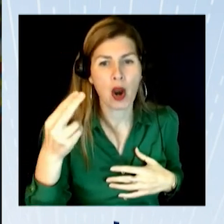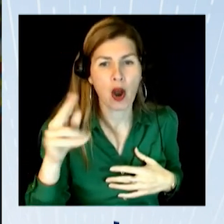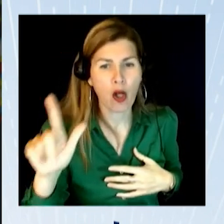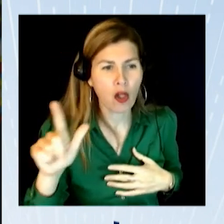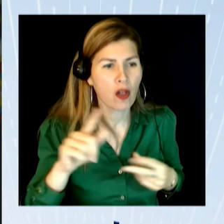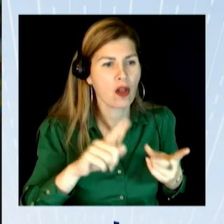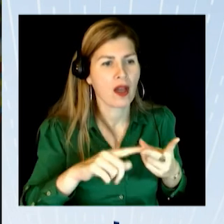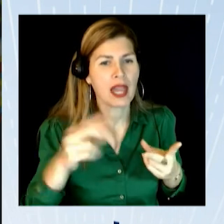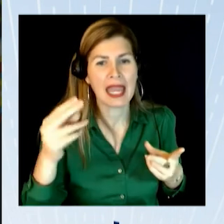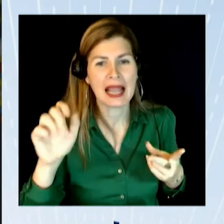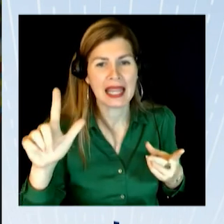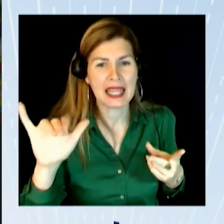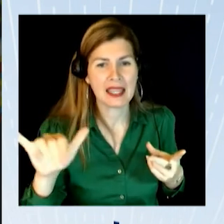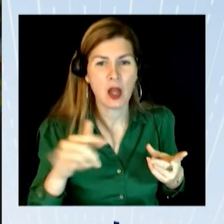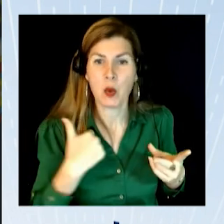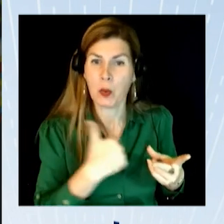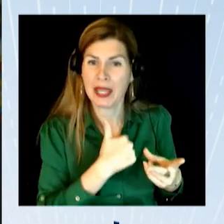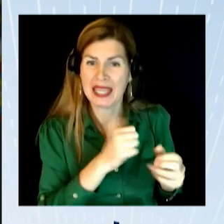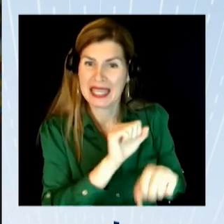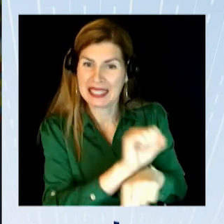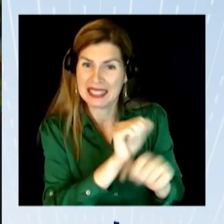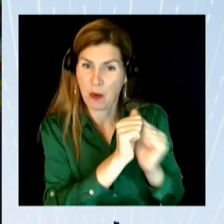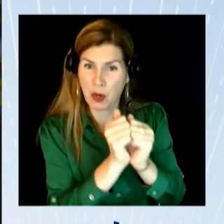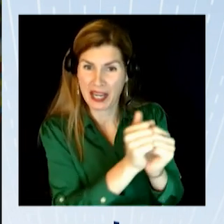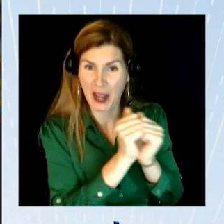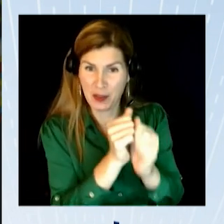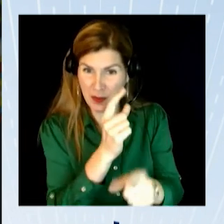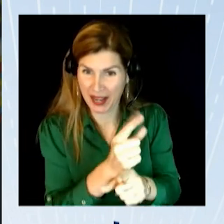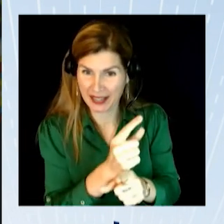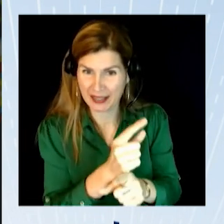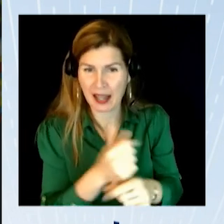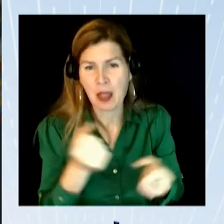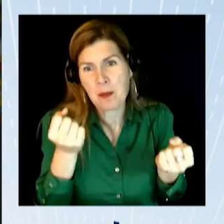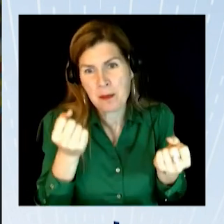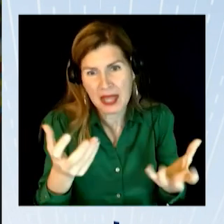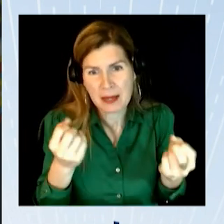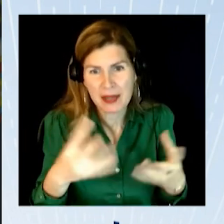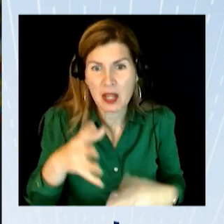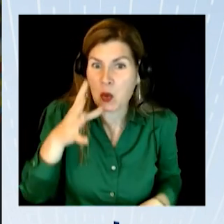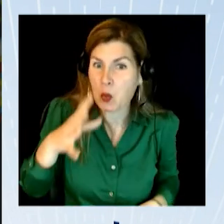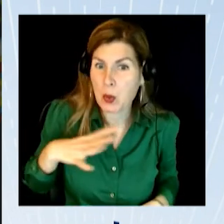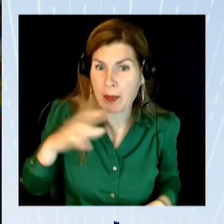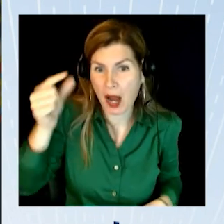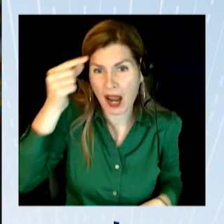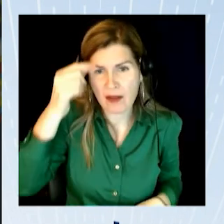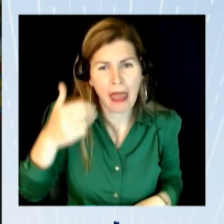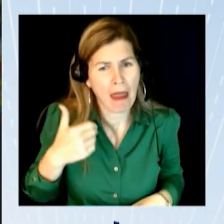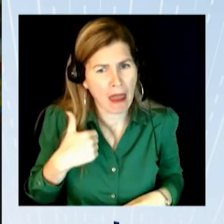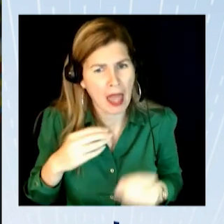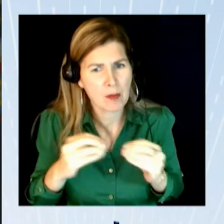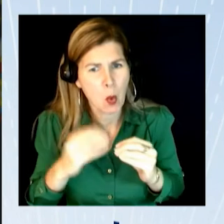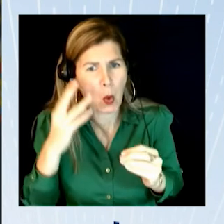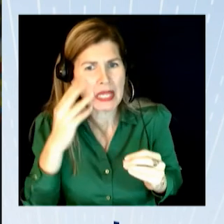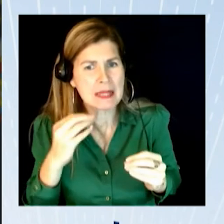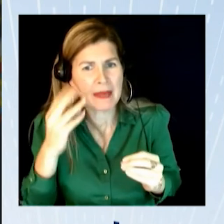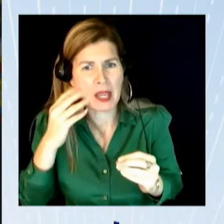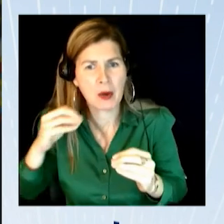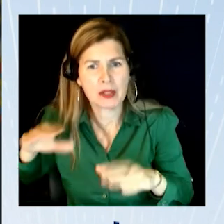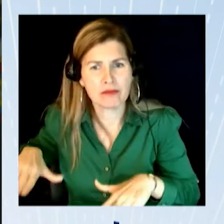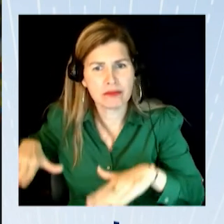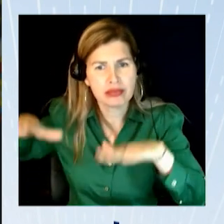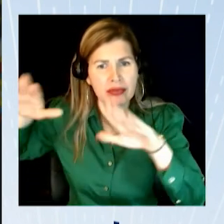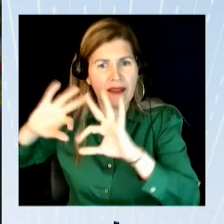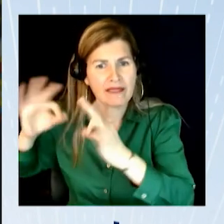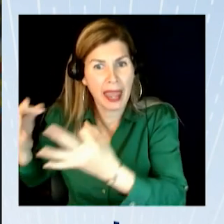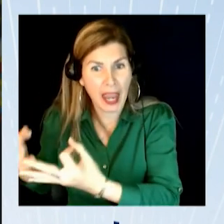we stick together, right? And also, a lot of women governors have more experience in raising families now and some of the challenges,